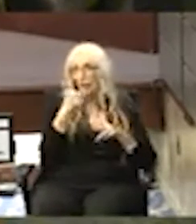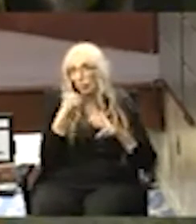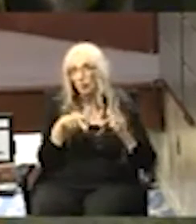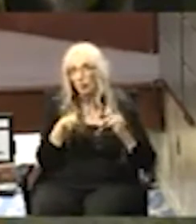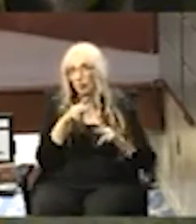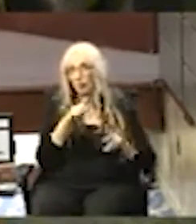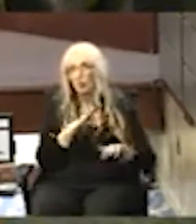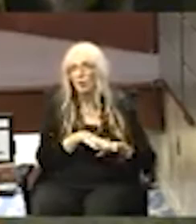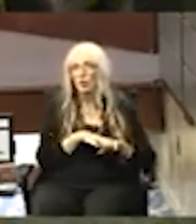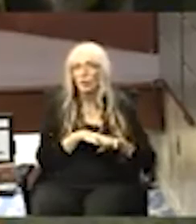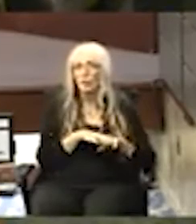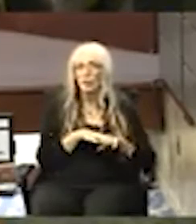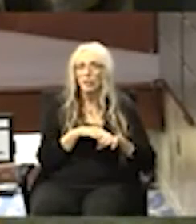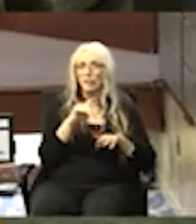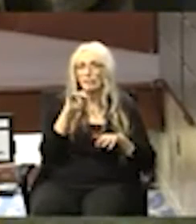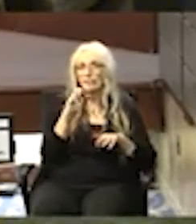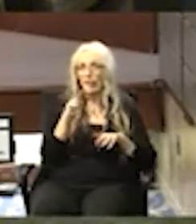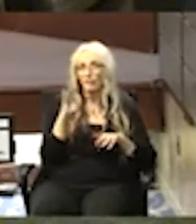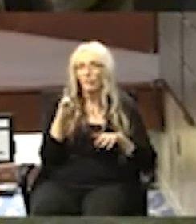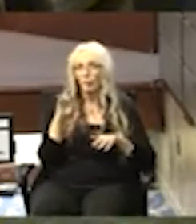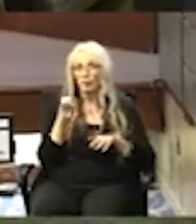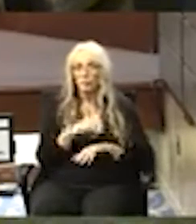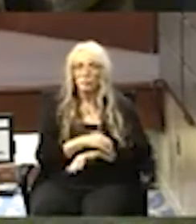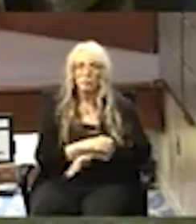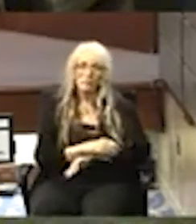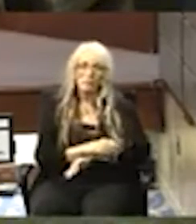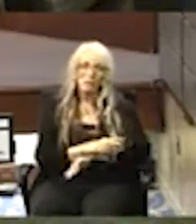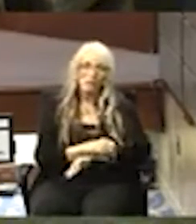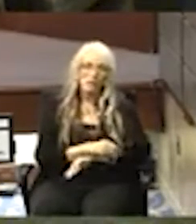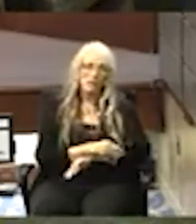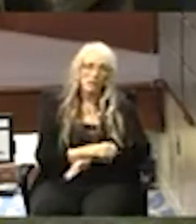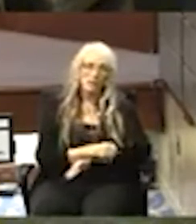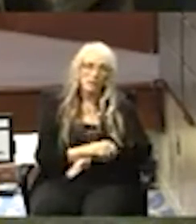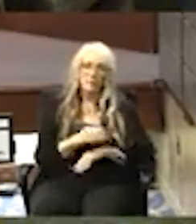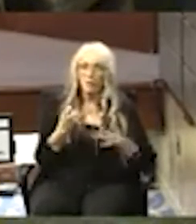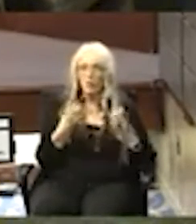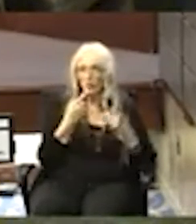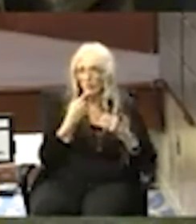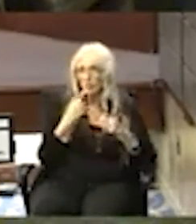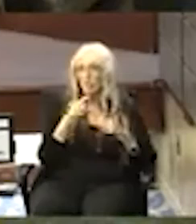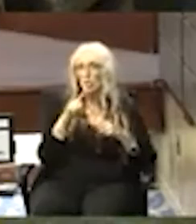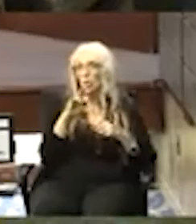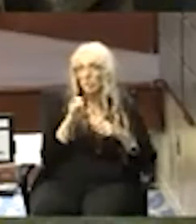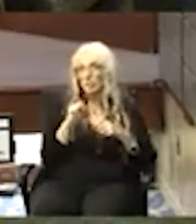on the task force, and I want to mention Luis